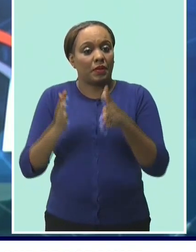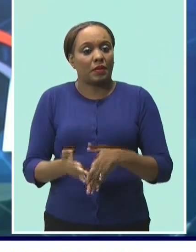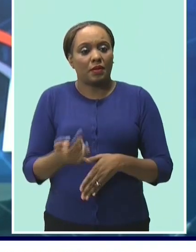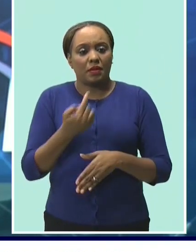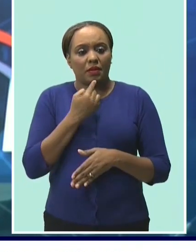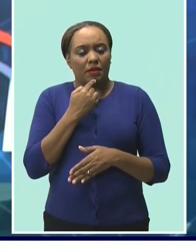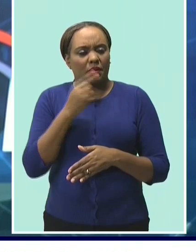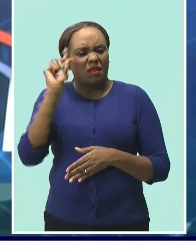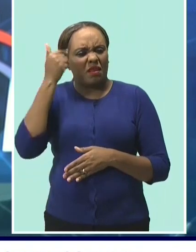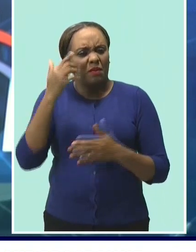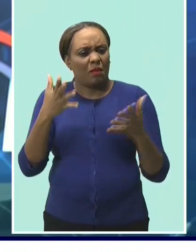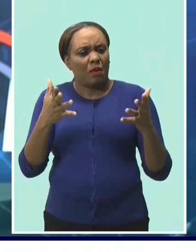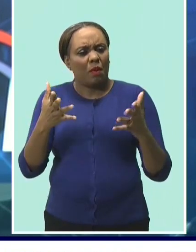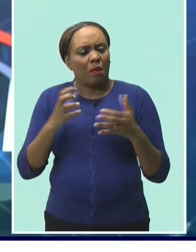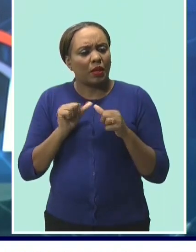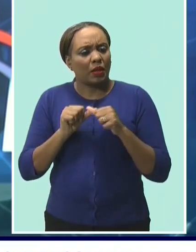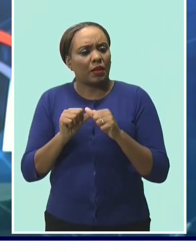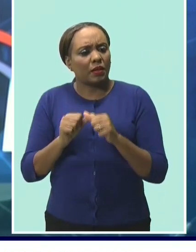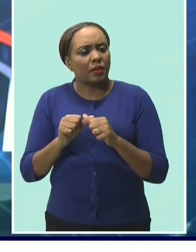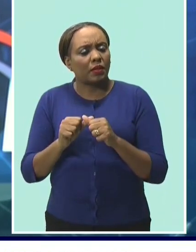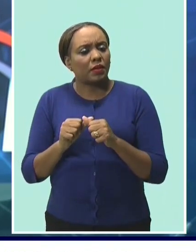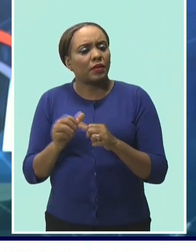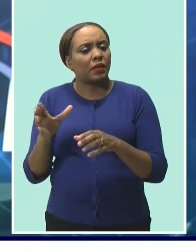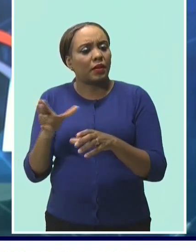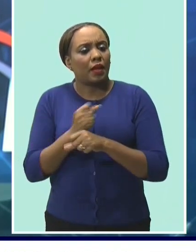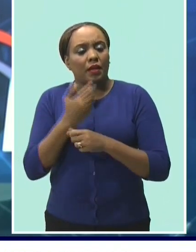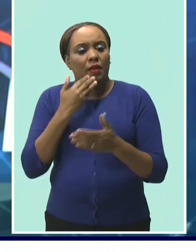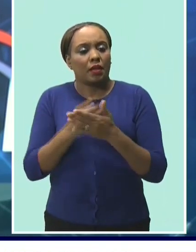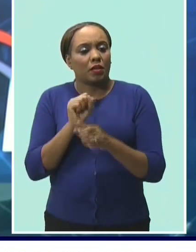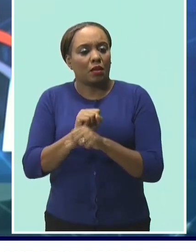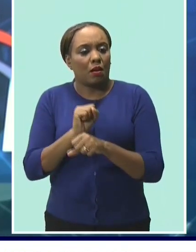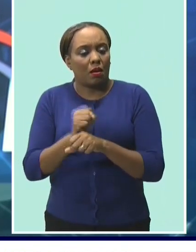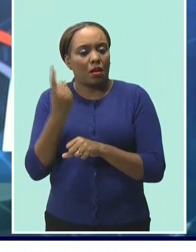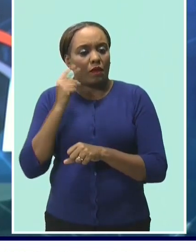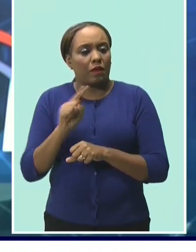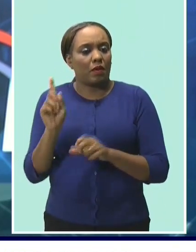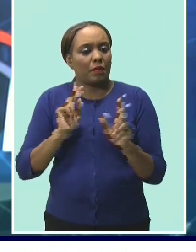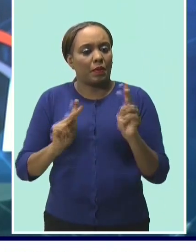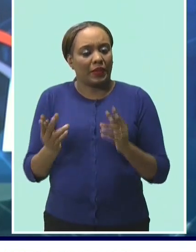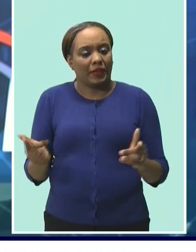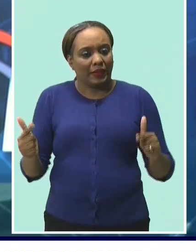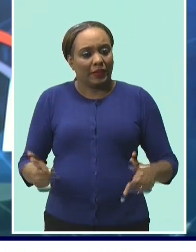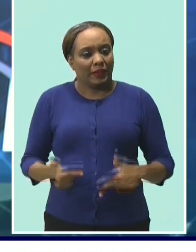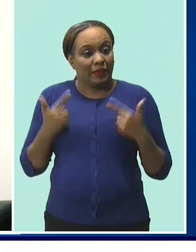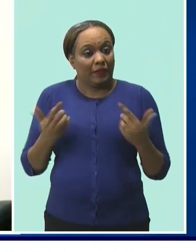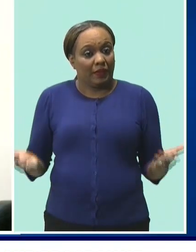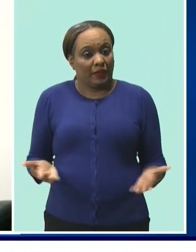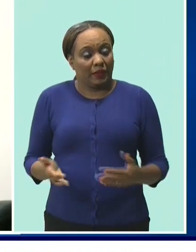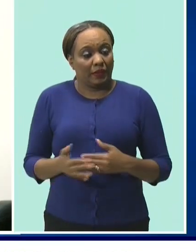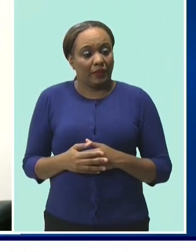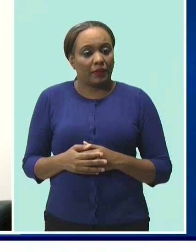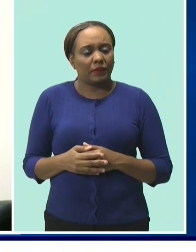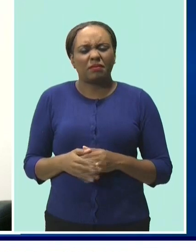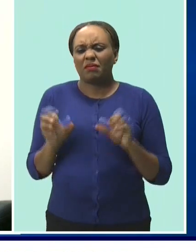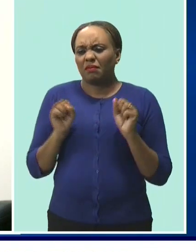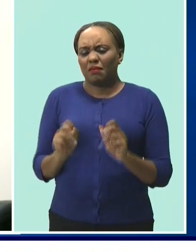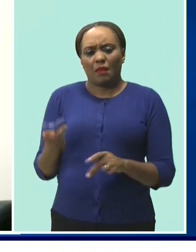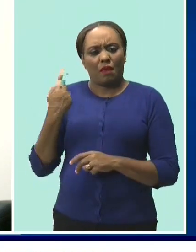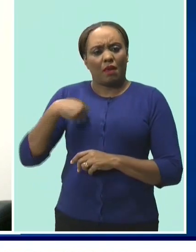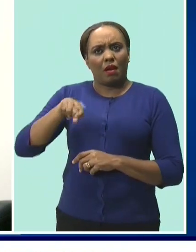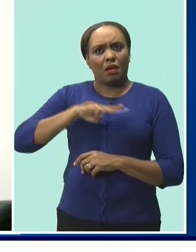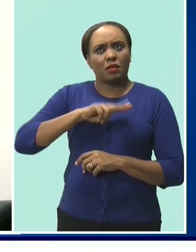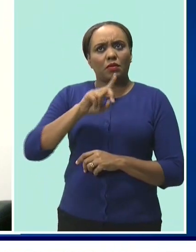in keeping with his government's mandate of finding decent employment for citizens. This opportunity for us is